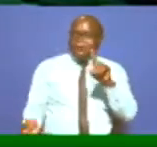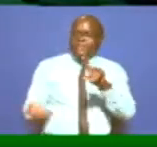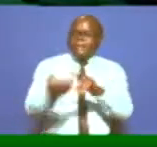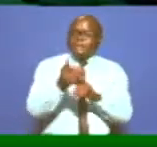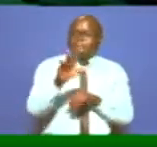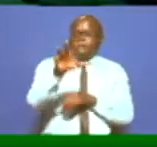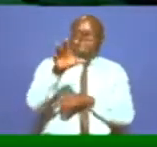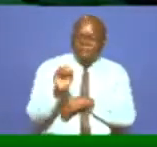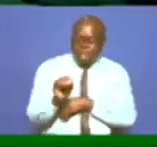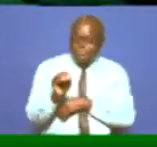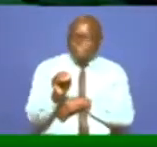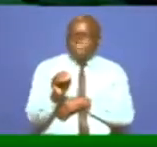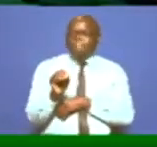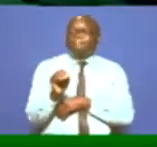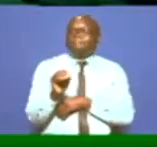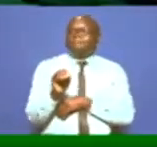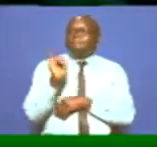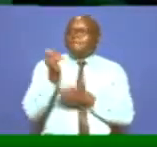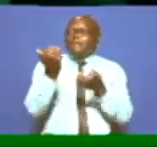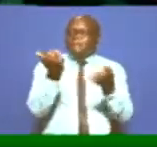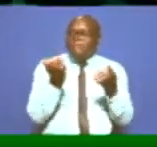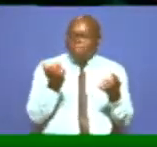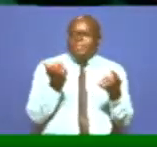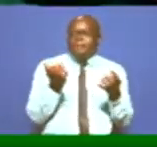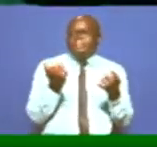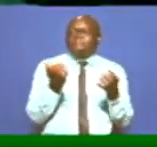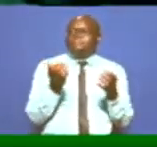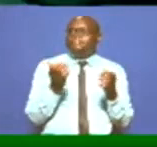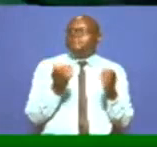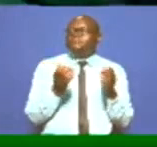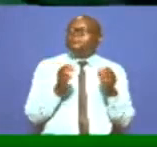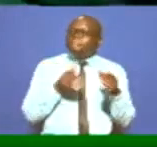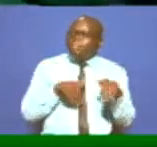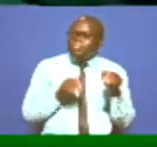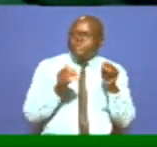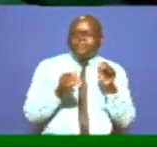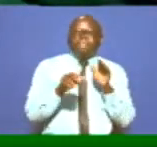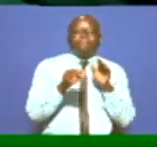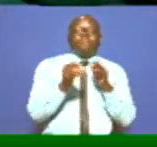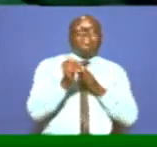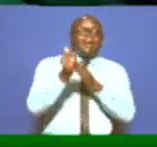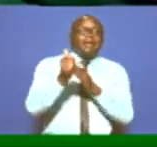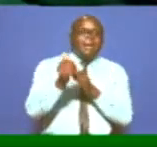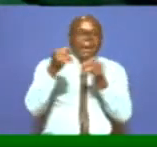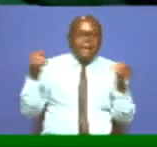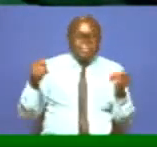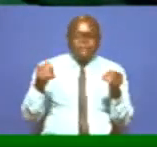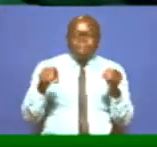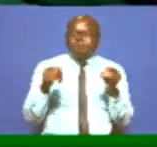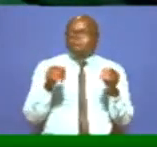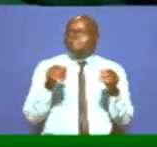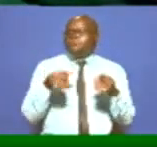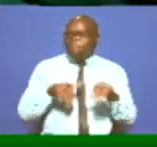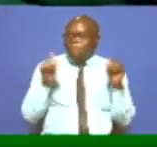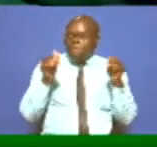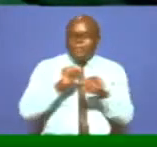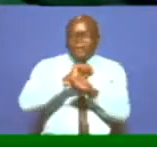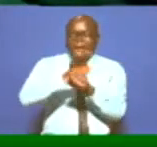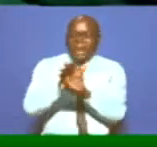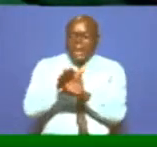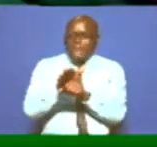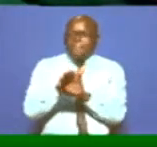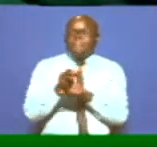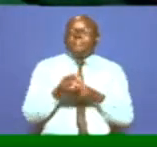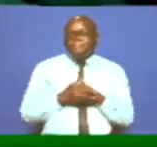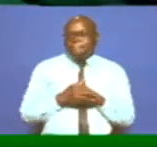number, which is the requirement pursuant to the guidelines and directives in adherence with matters COVID-19,